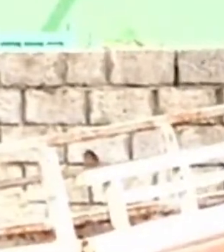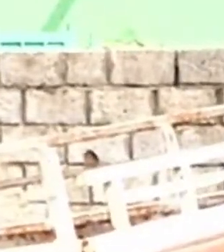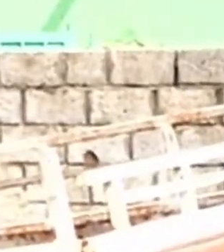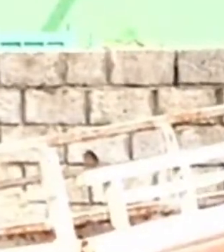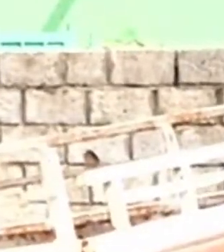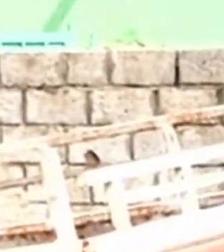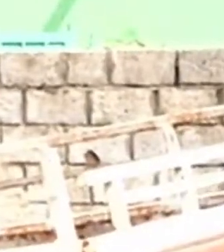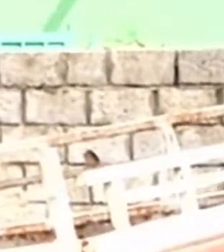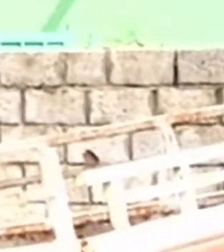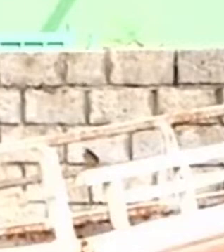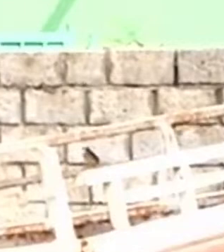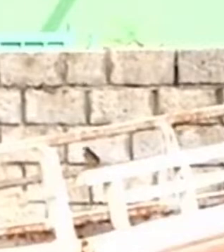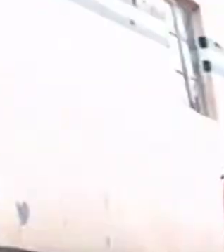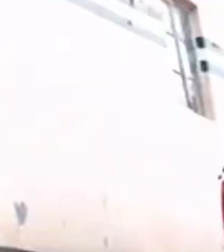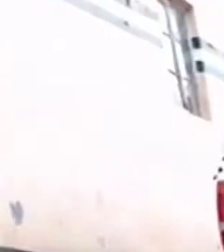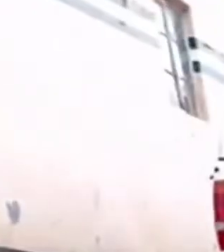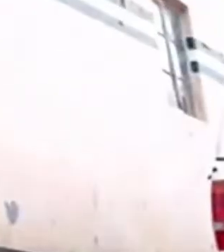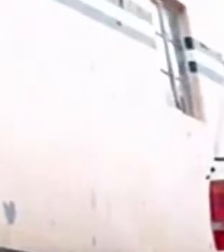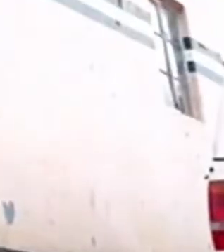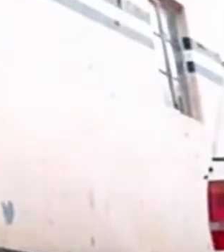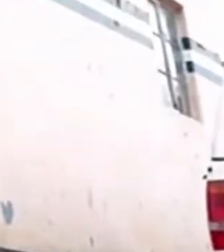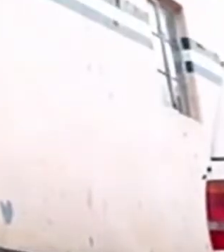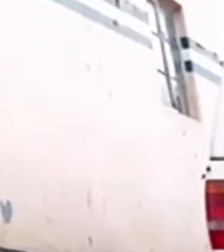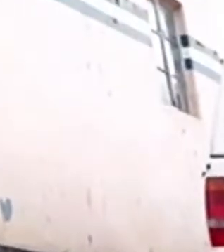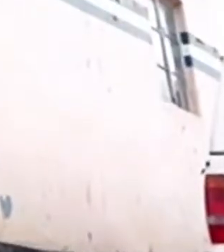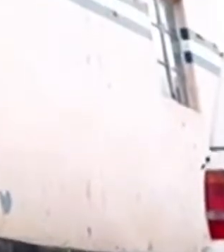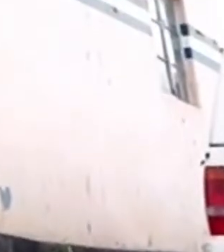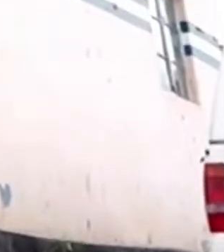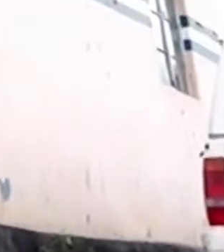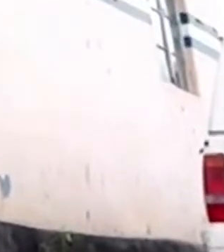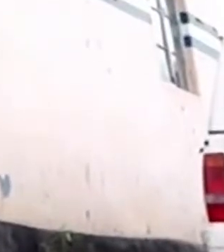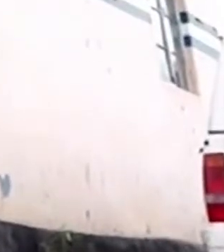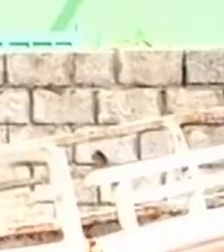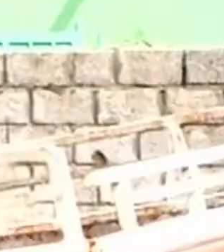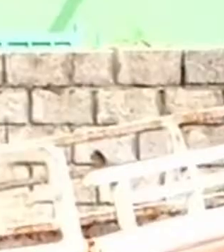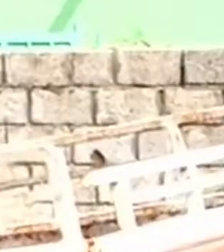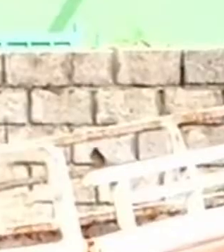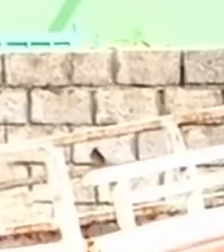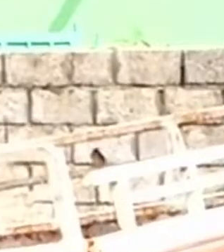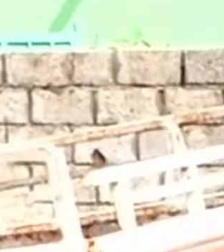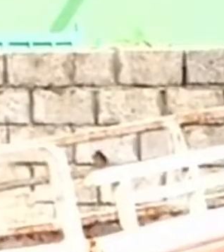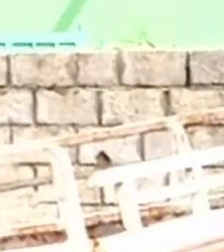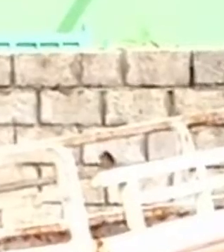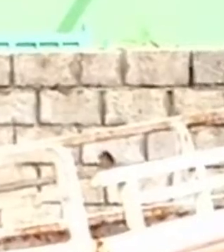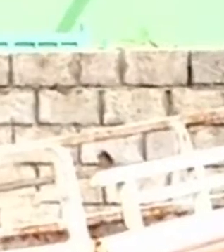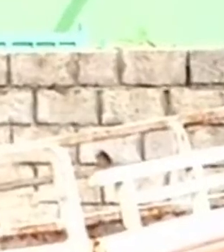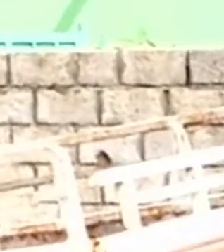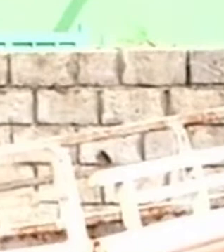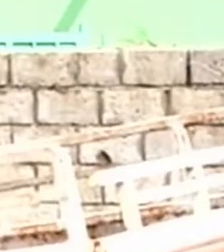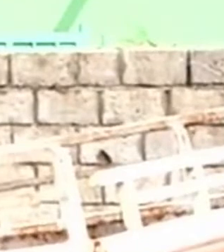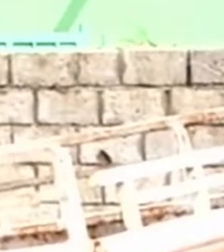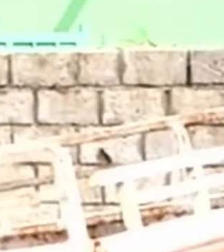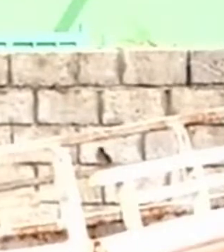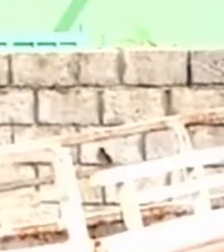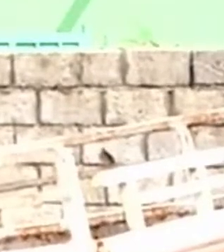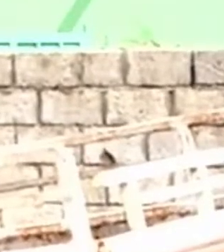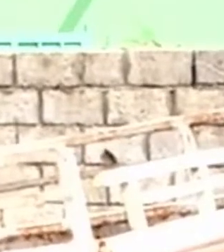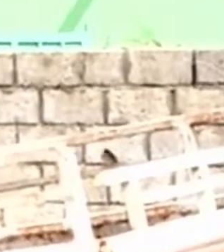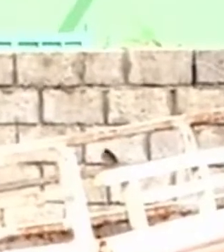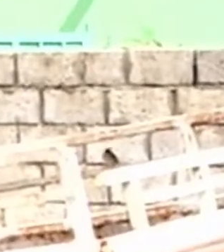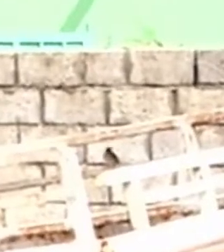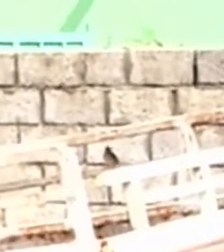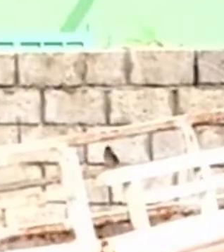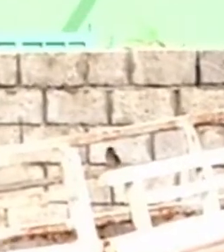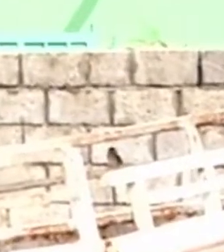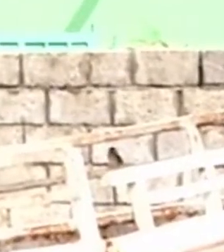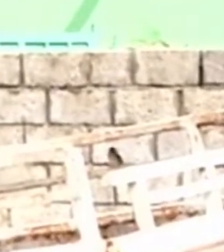took a lot of money for the government to put it together. So I urge them to work together, guard this property jealously, so